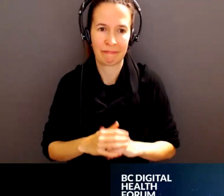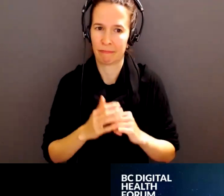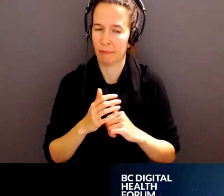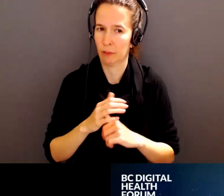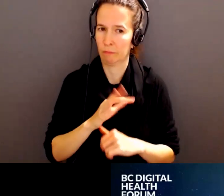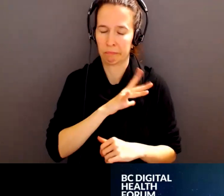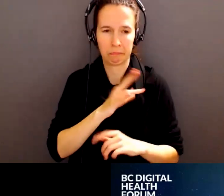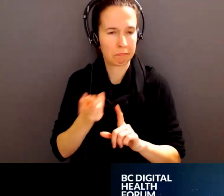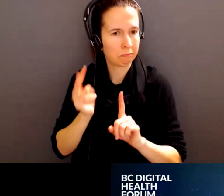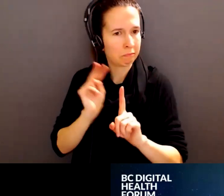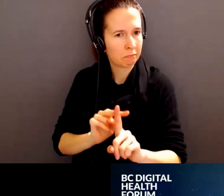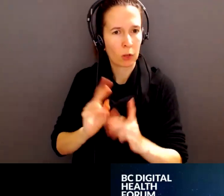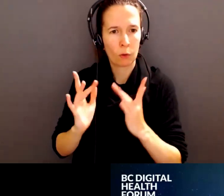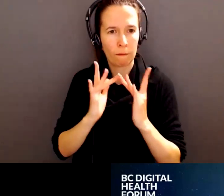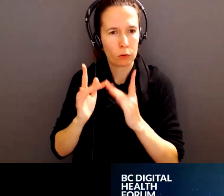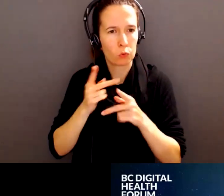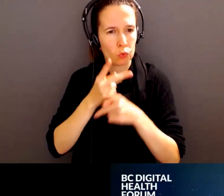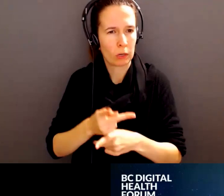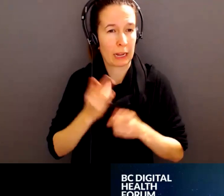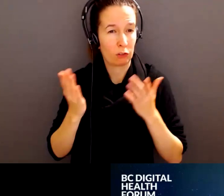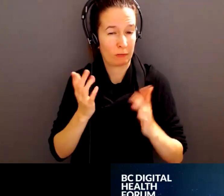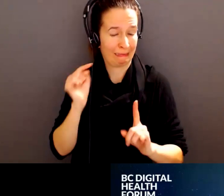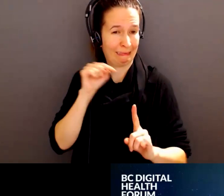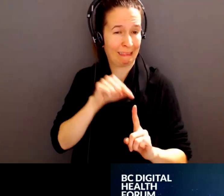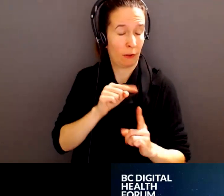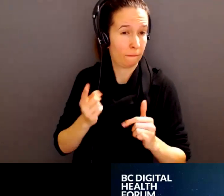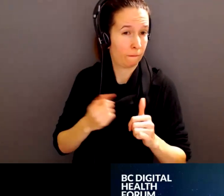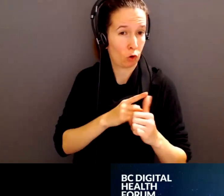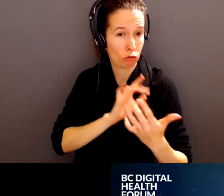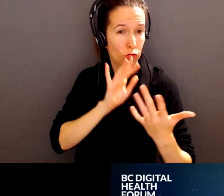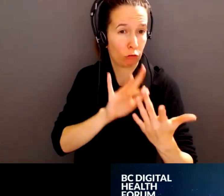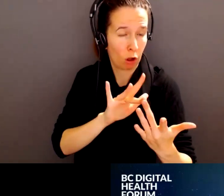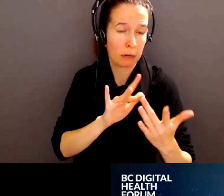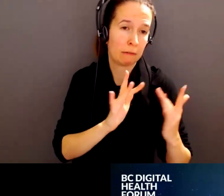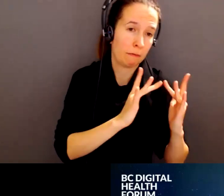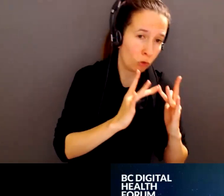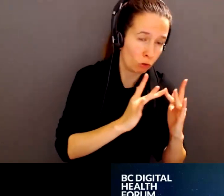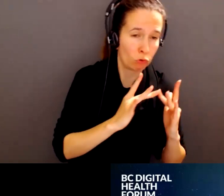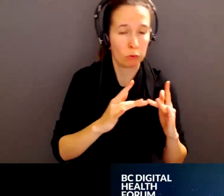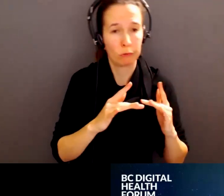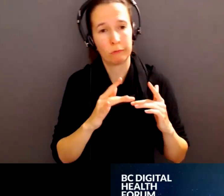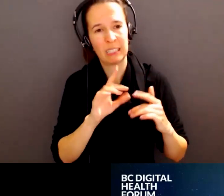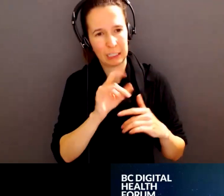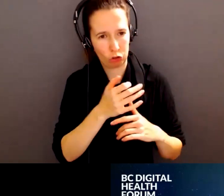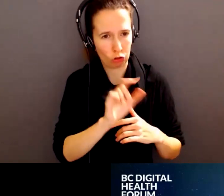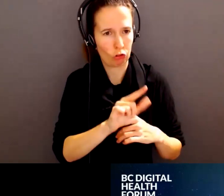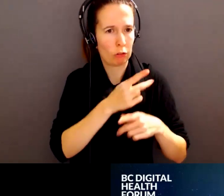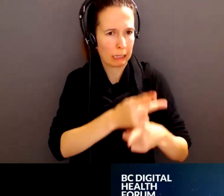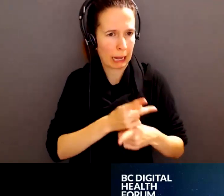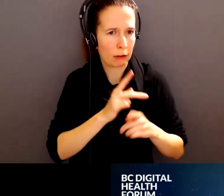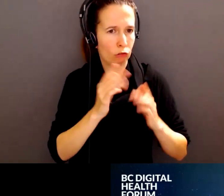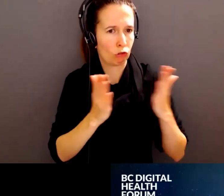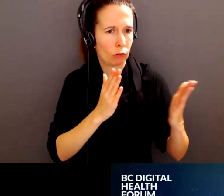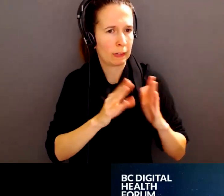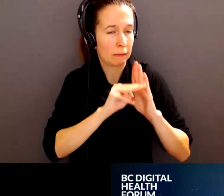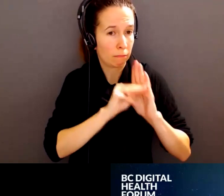on how virtual care service, particularly that first contact virtual or digital care service model, can support